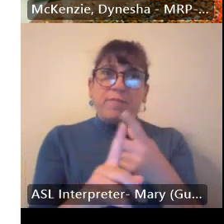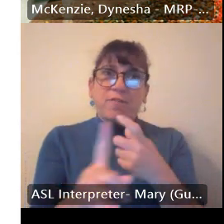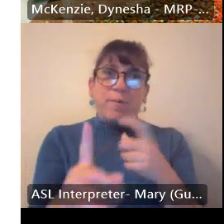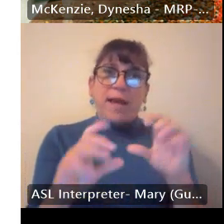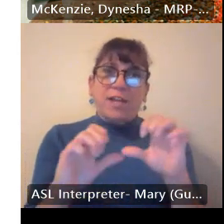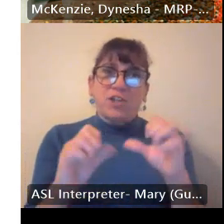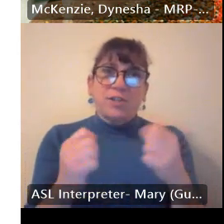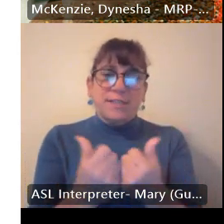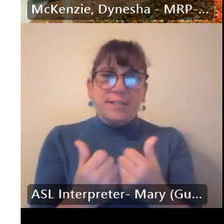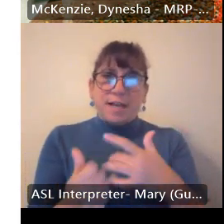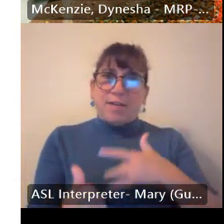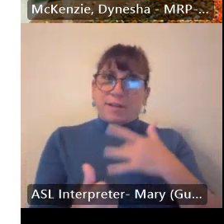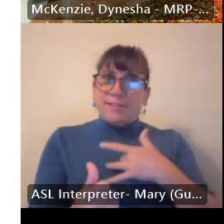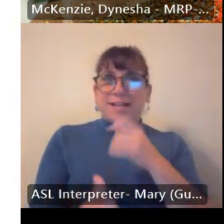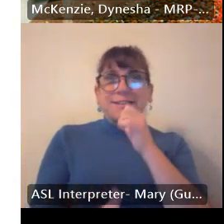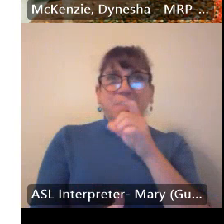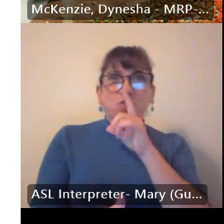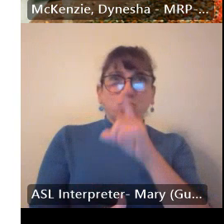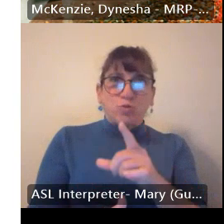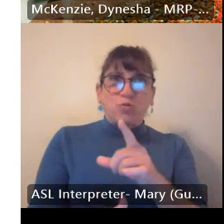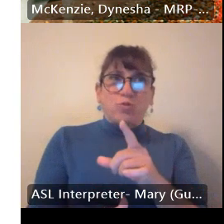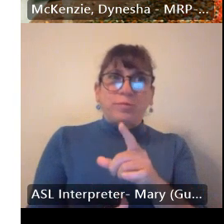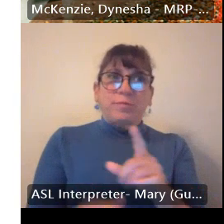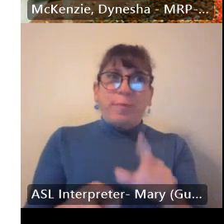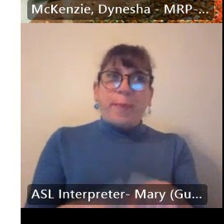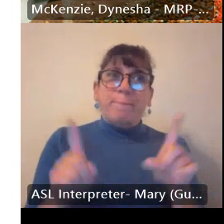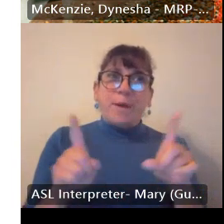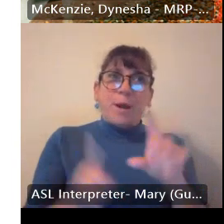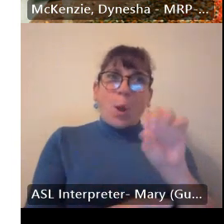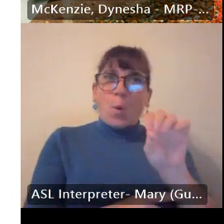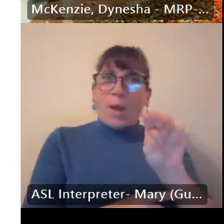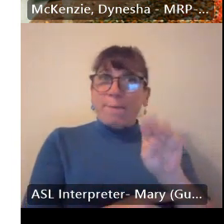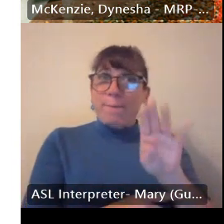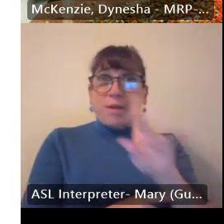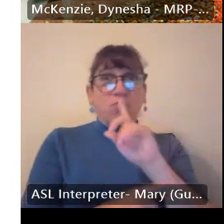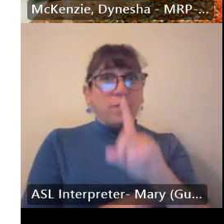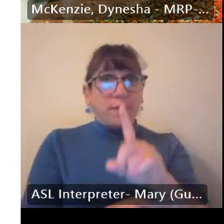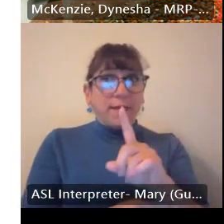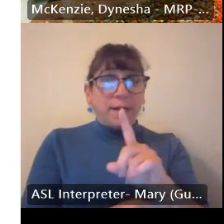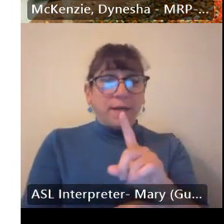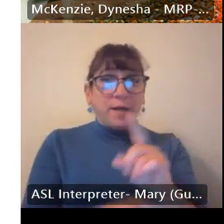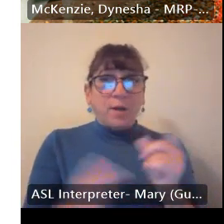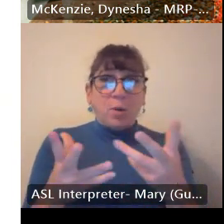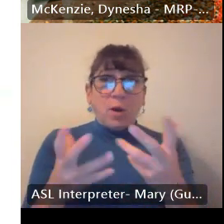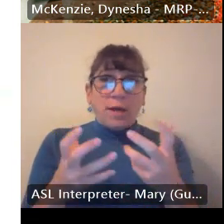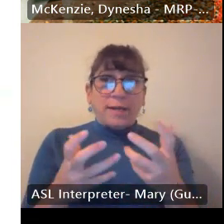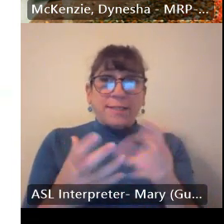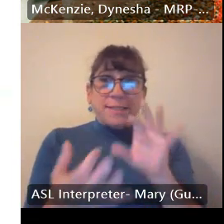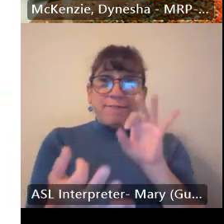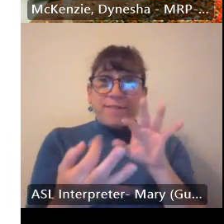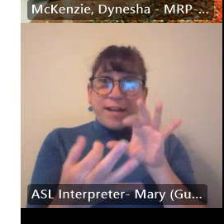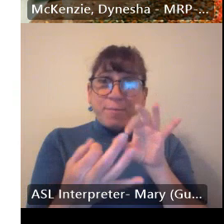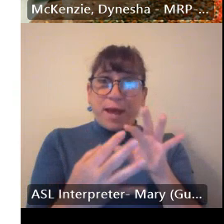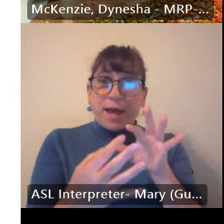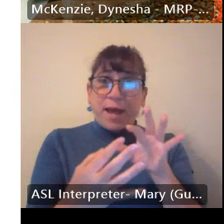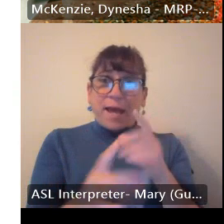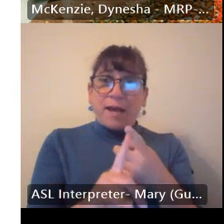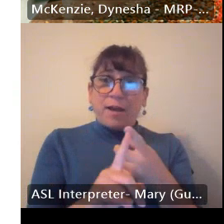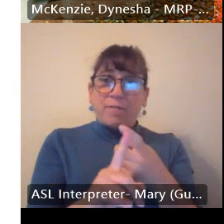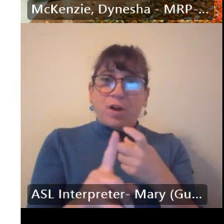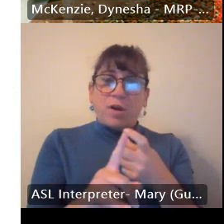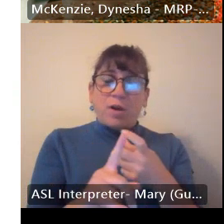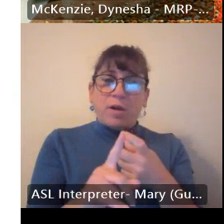Sometimes it feels like that's not true, but OMB really does particularly want feedback on